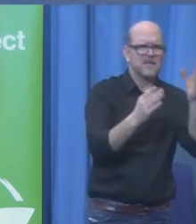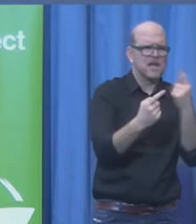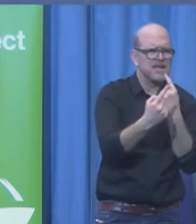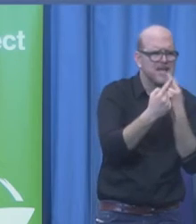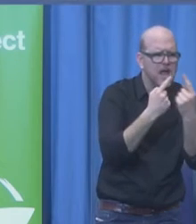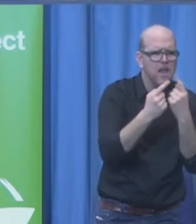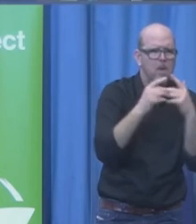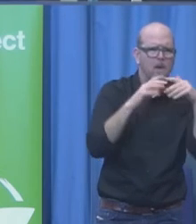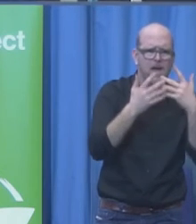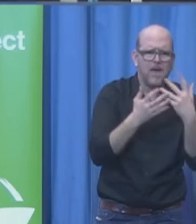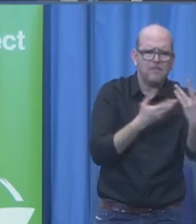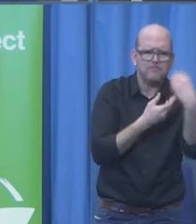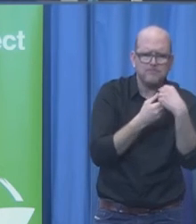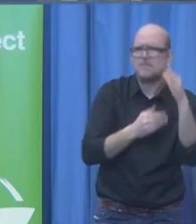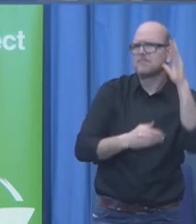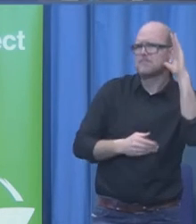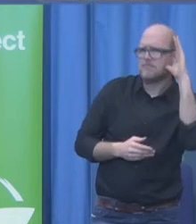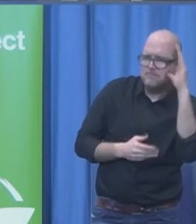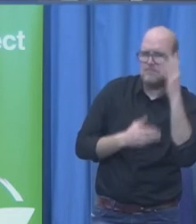clichés and